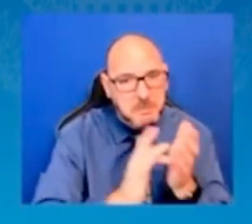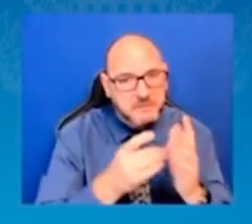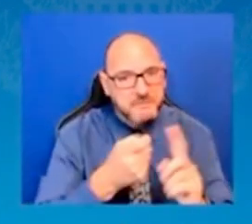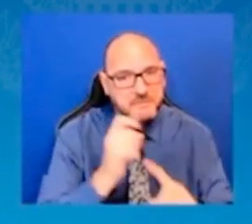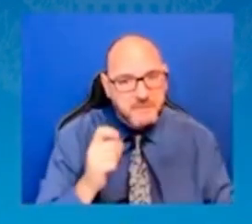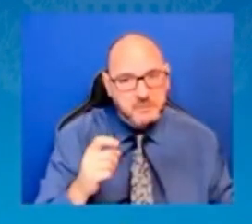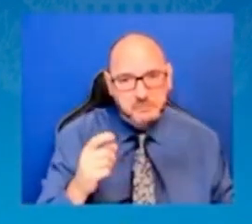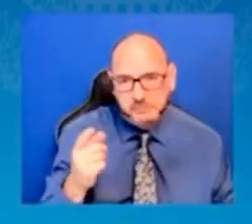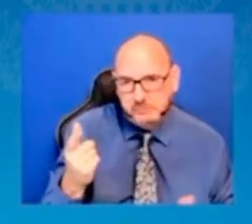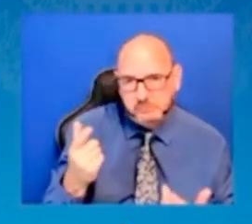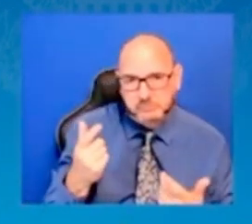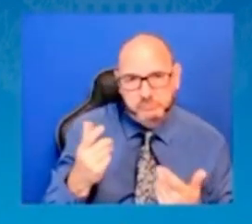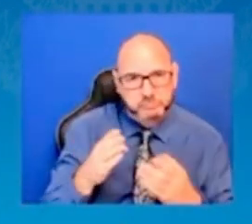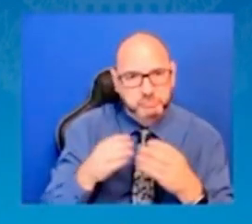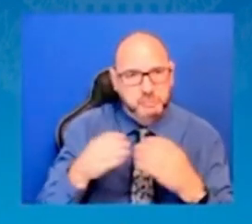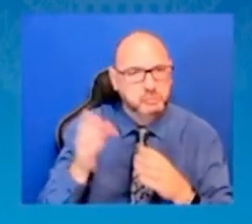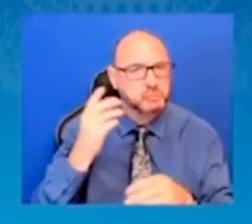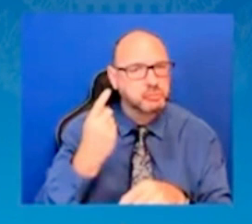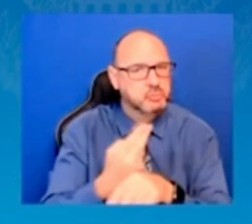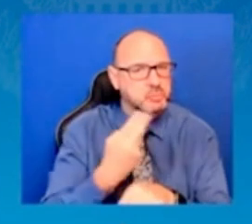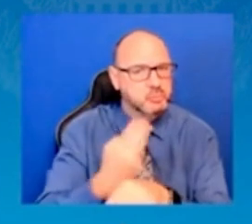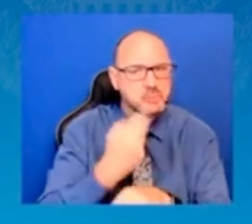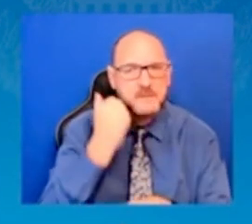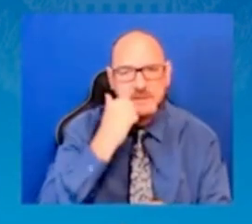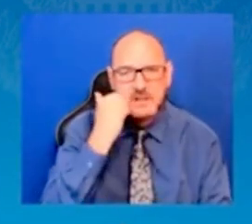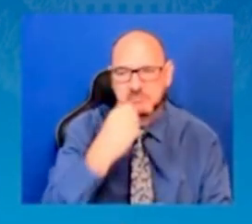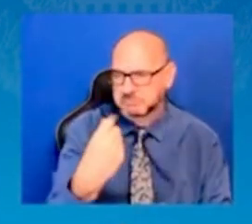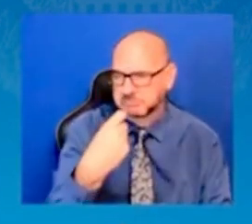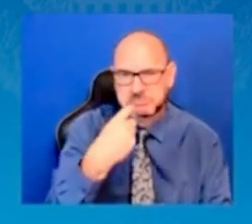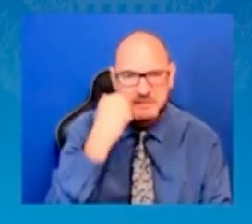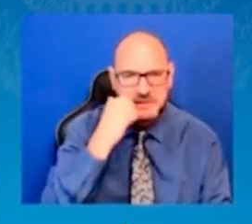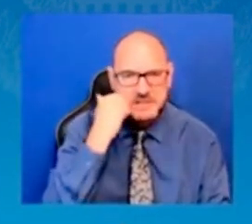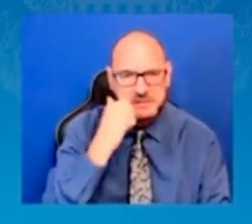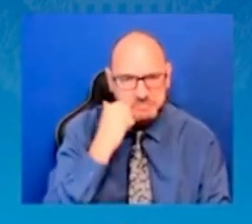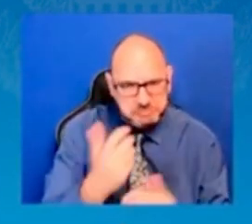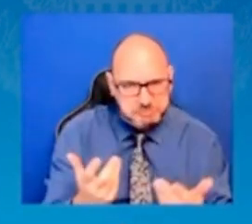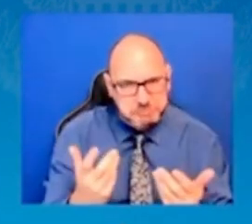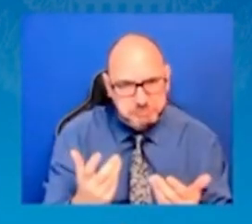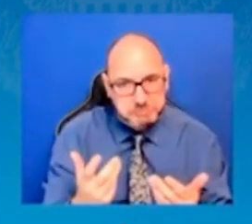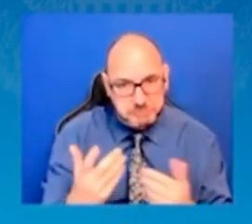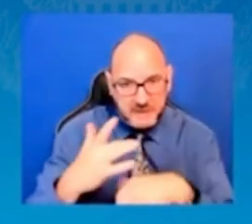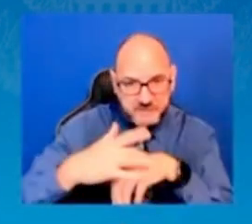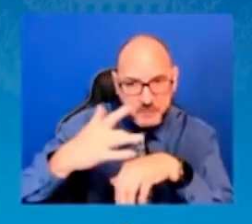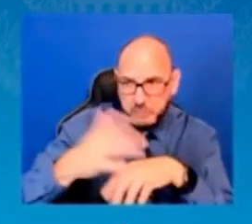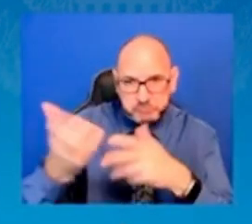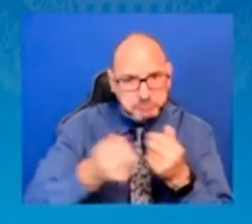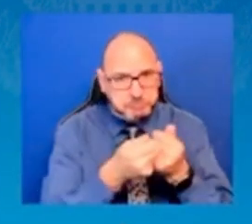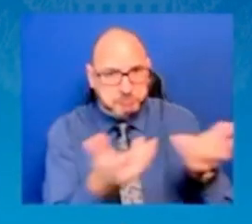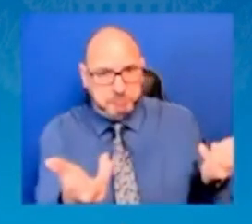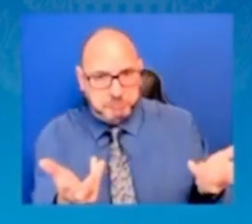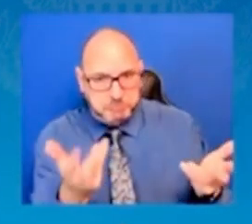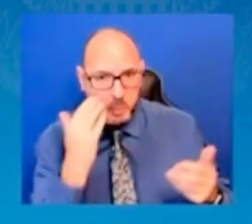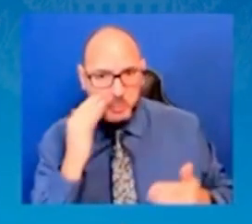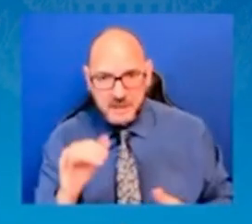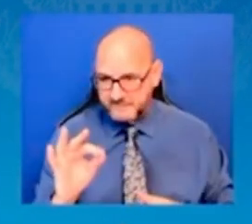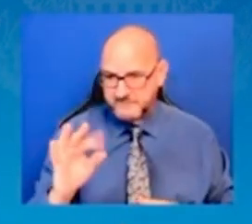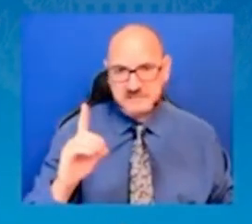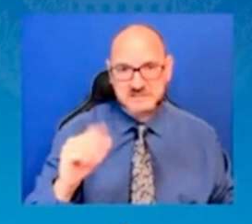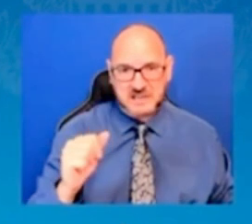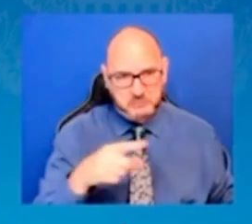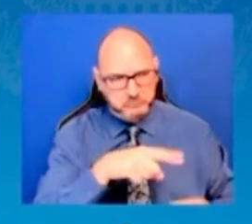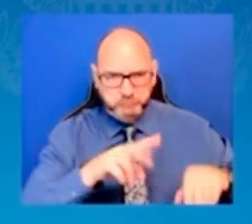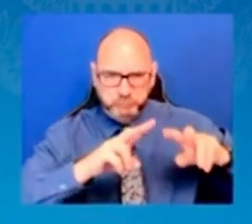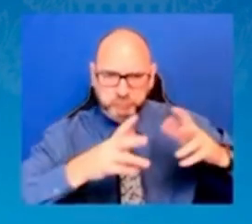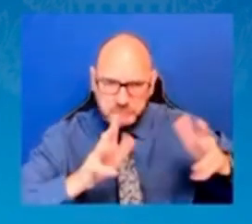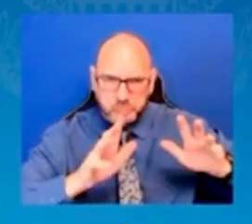basis and have available to them because the FDA engaged in a process of